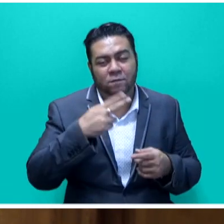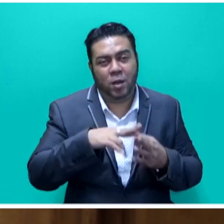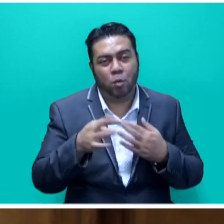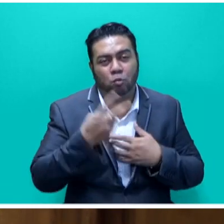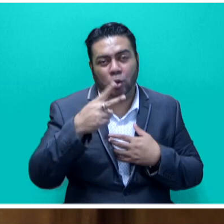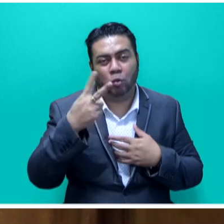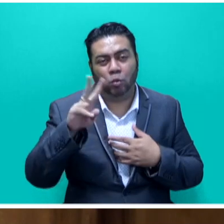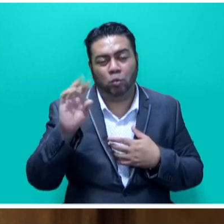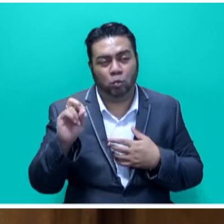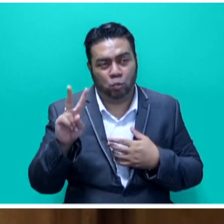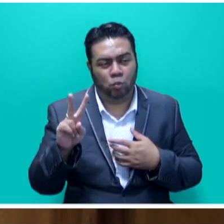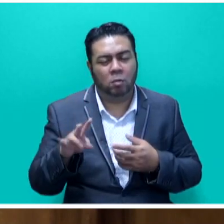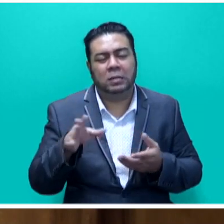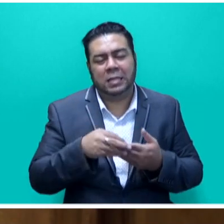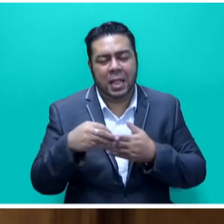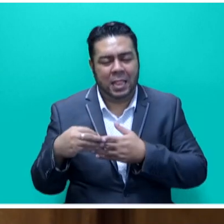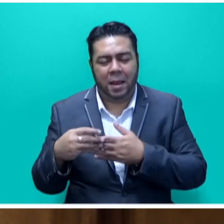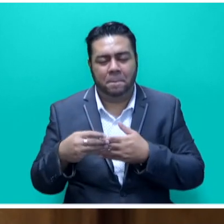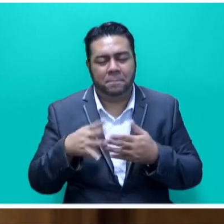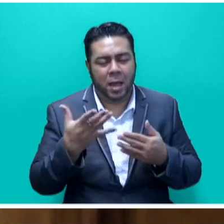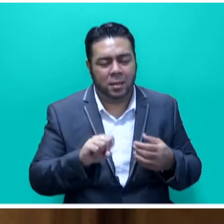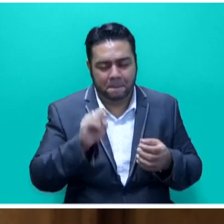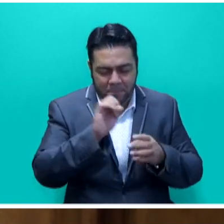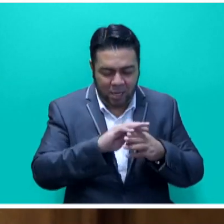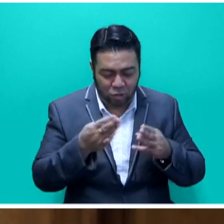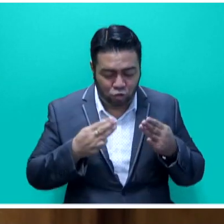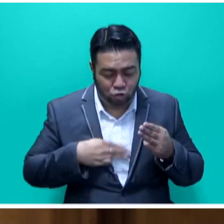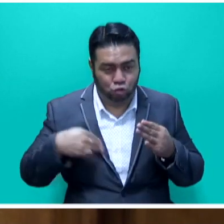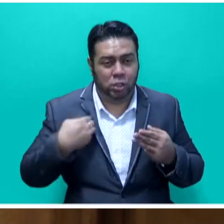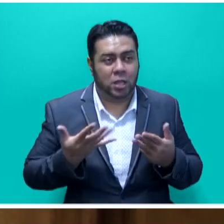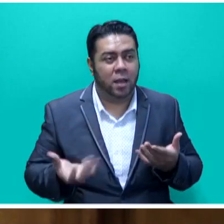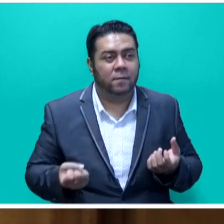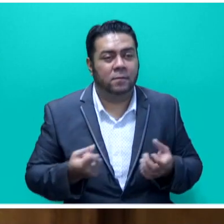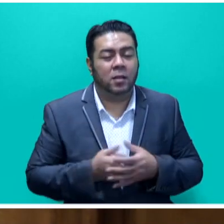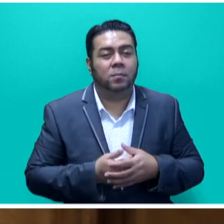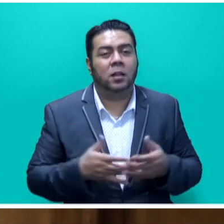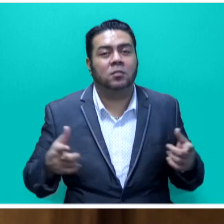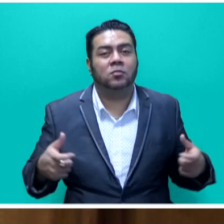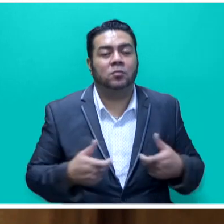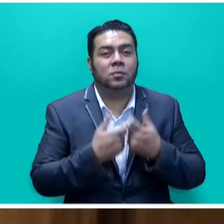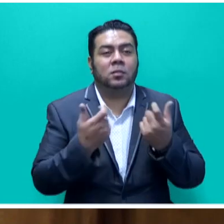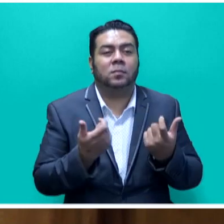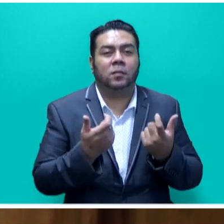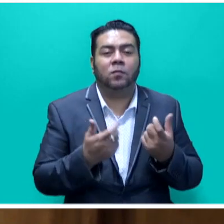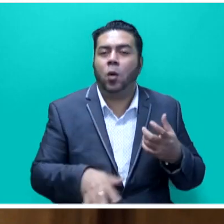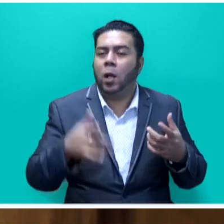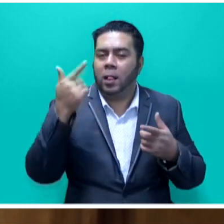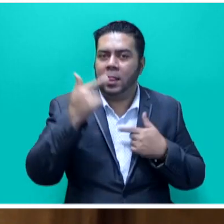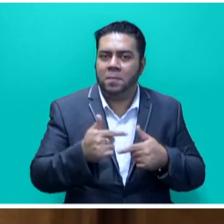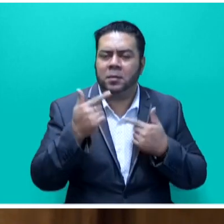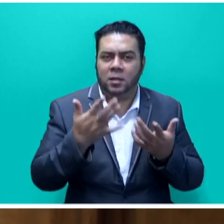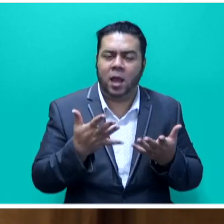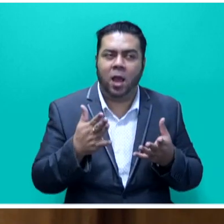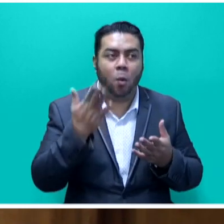this initiative is also led by the Ministry, and it's designed in response to challenges such as limited awareness, knowledge and